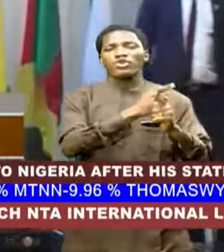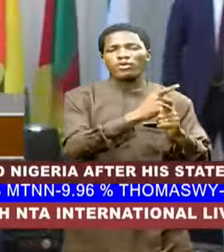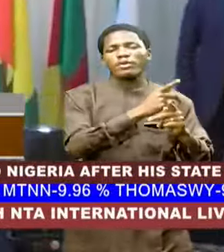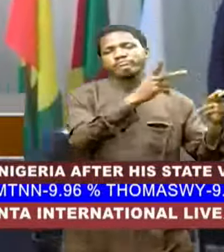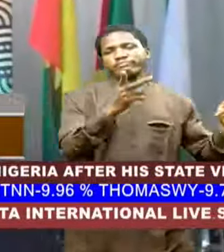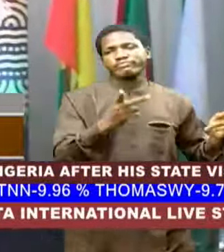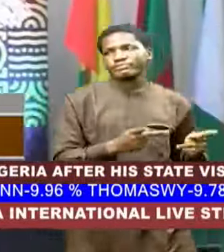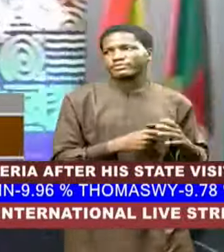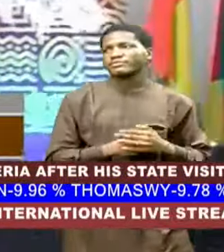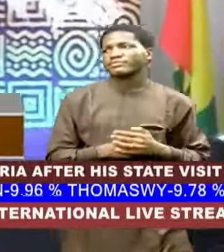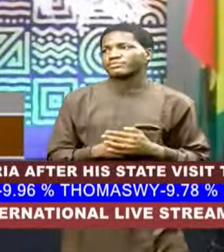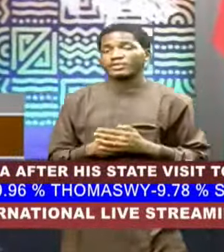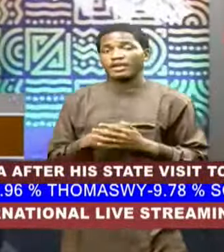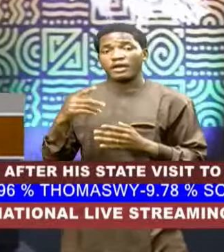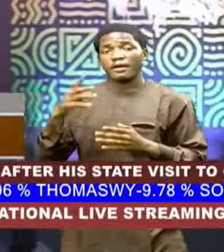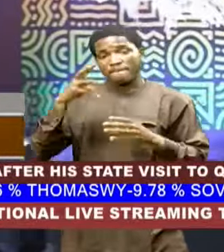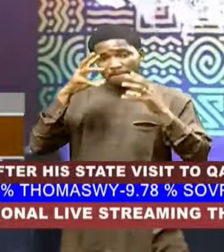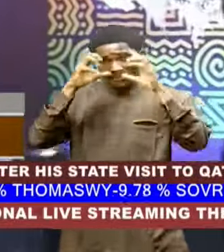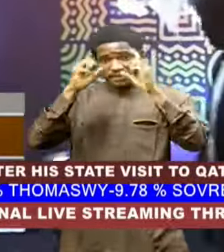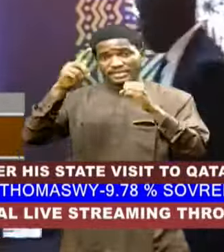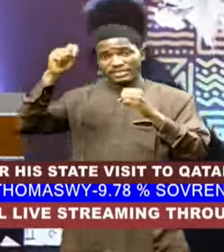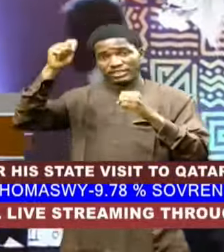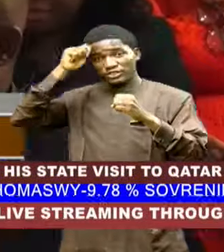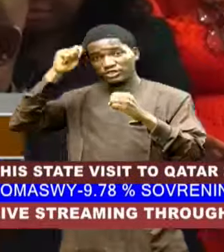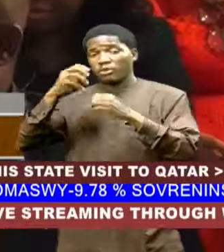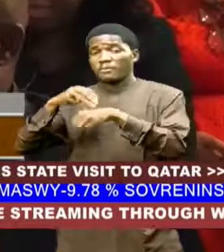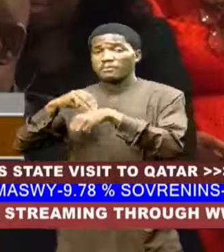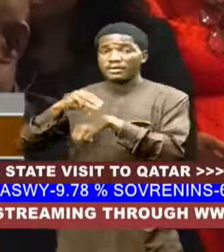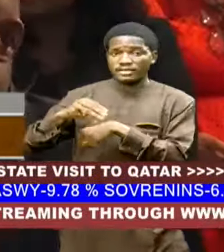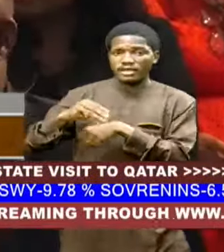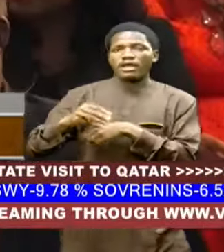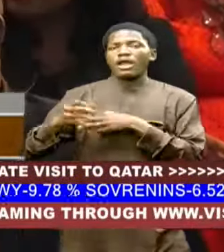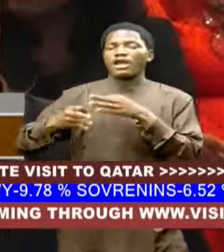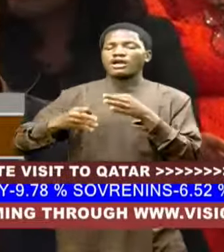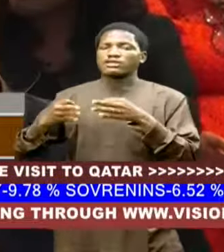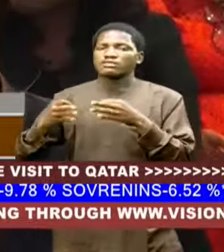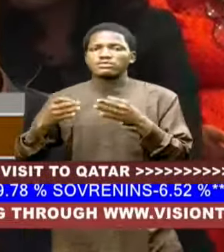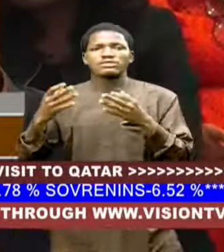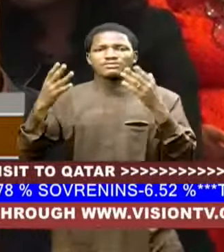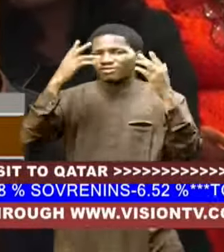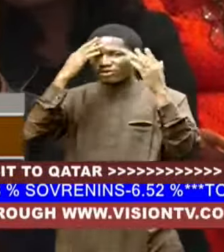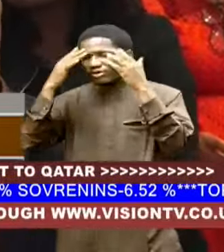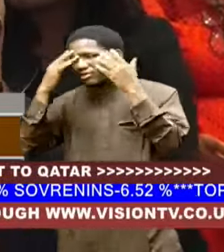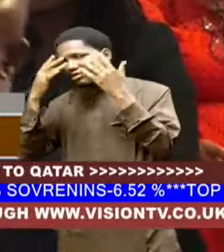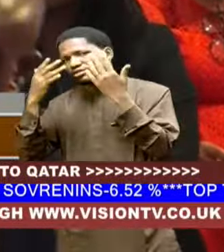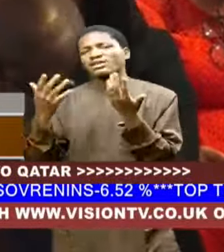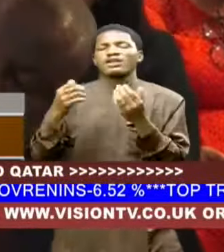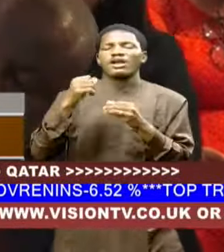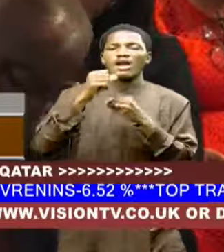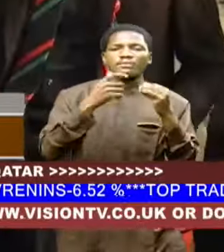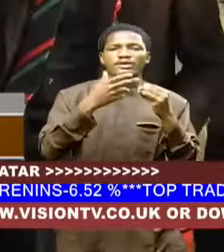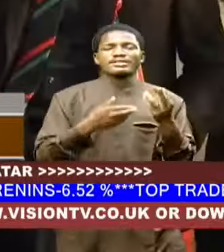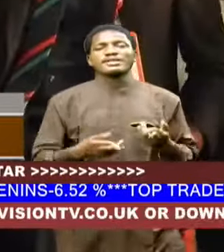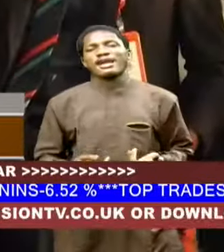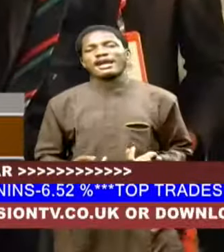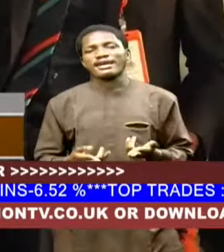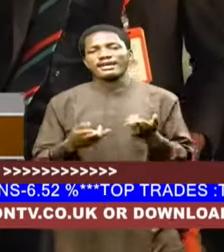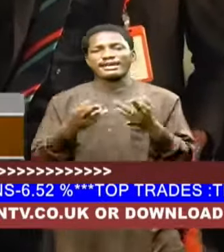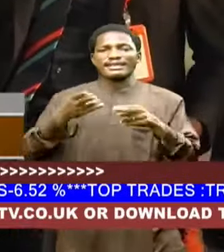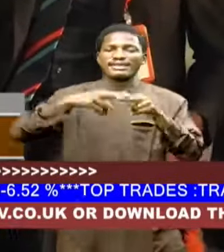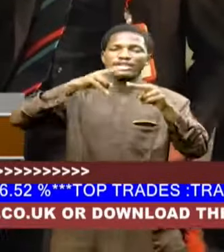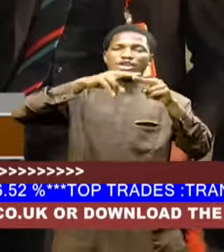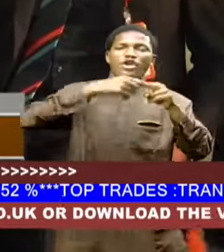by the Secretary to the Government of the Federation, George Akume, expressed concern over the rising threat of widespread of terrorism across